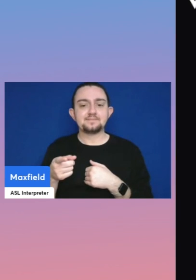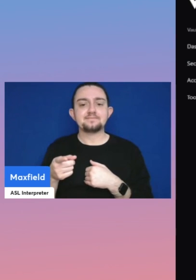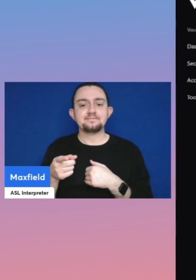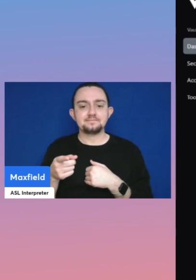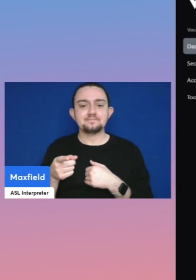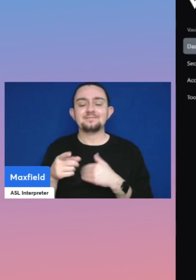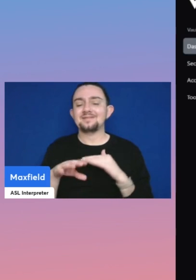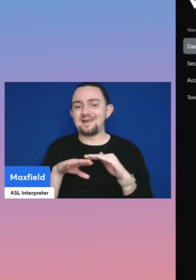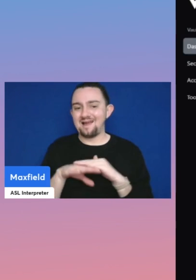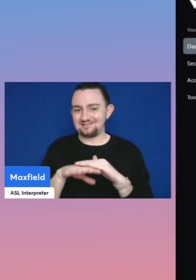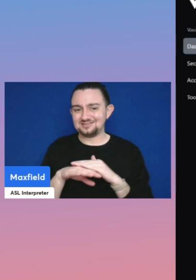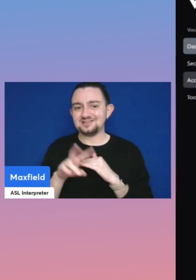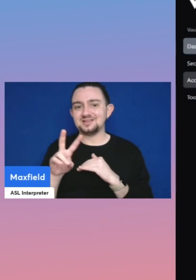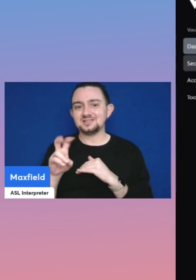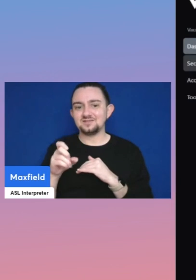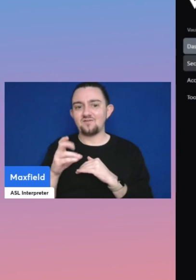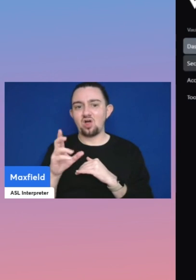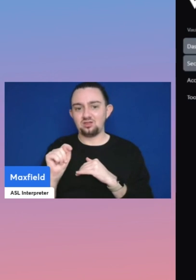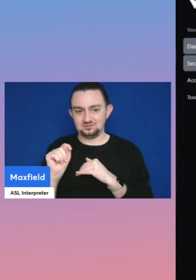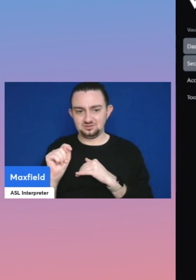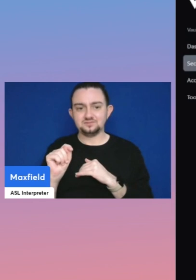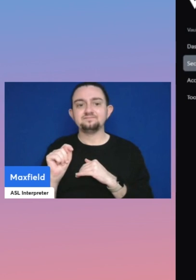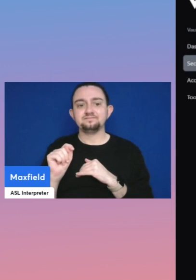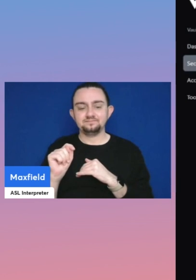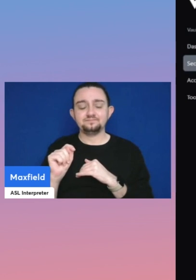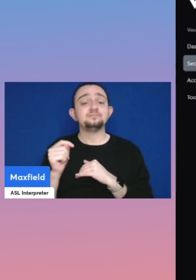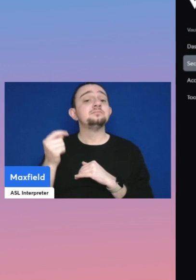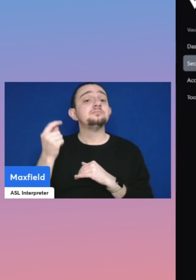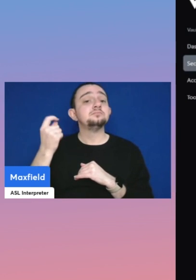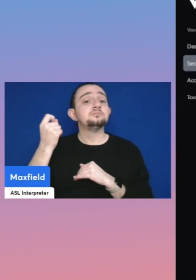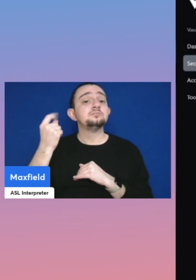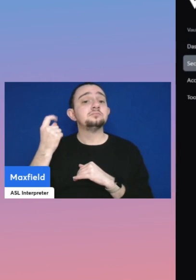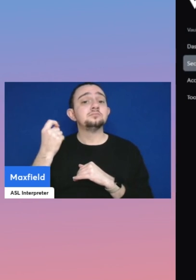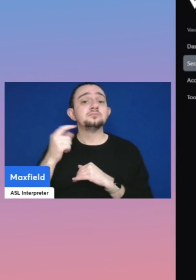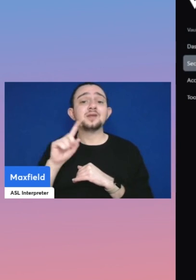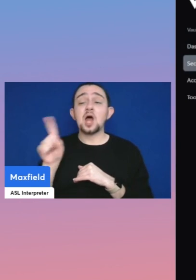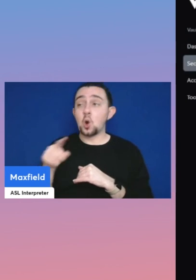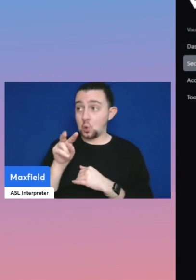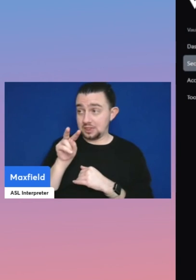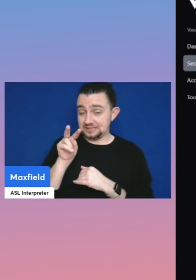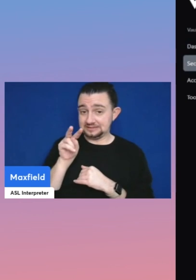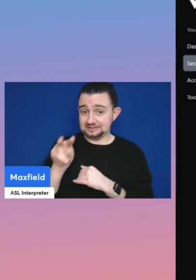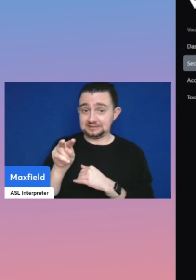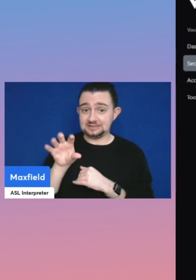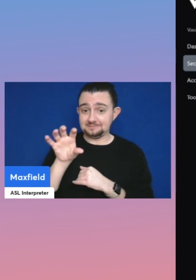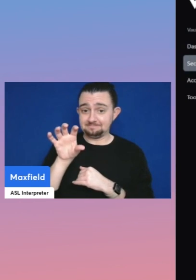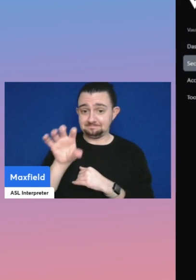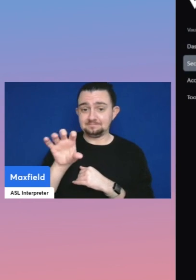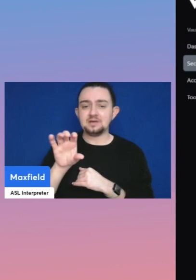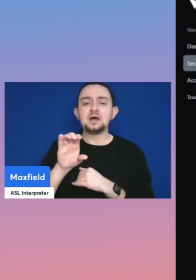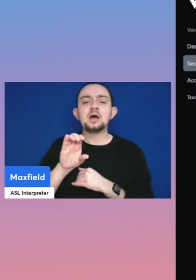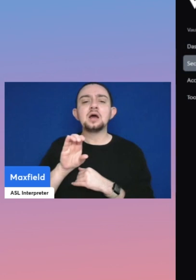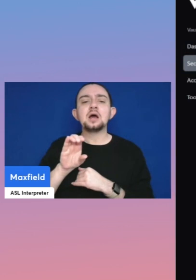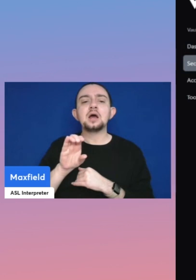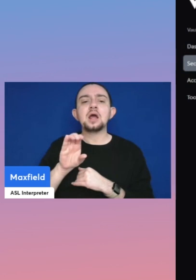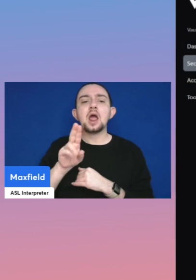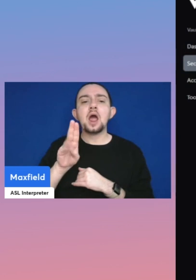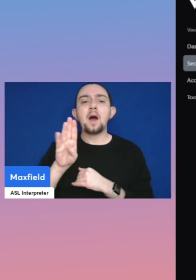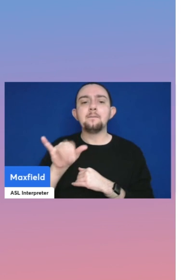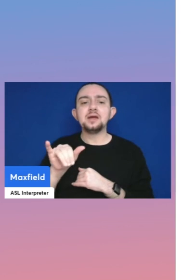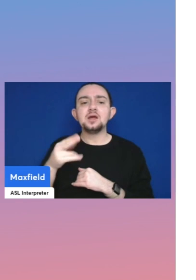access Vault, but I can only see the cubbyhole engine. Let me try